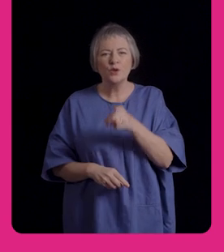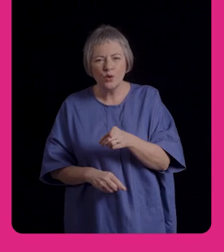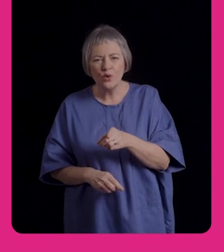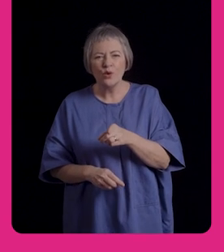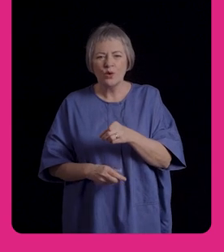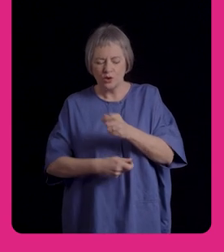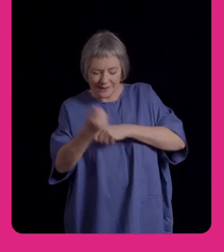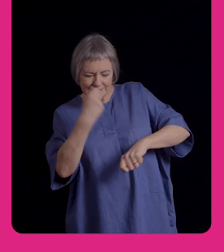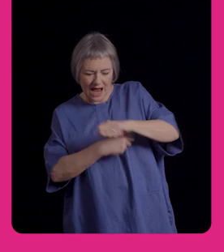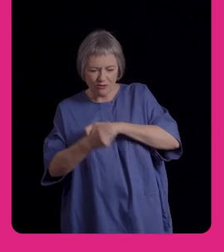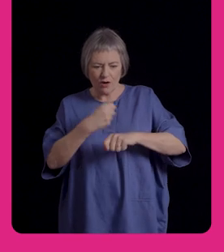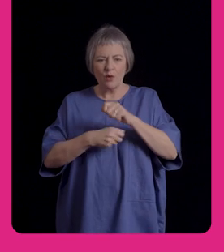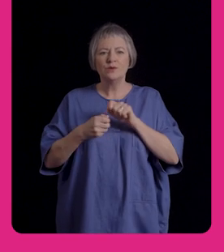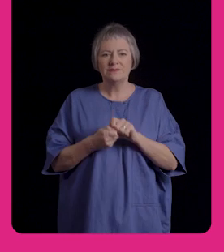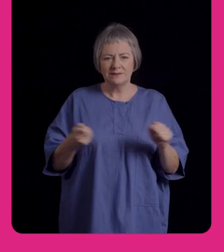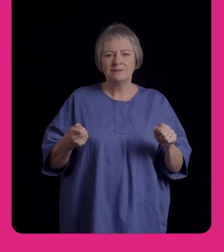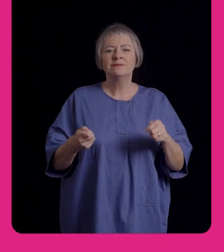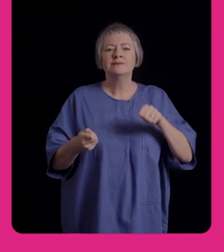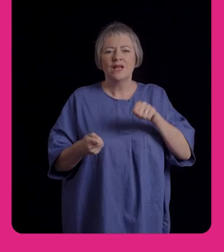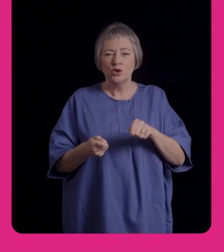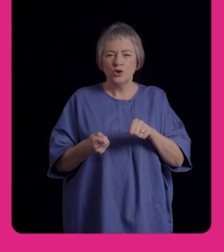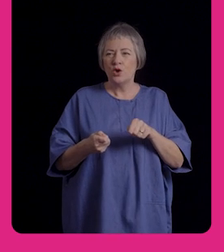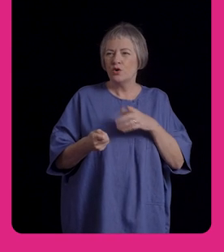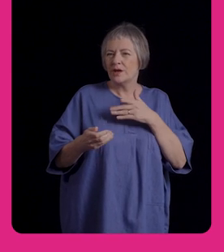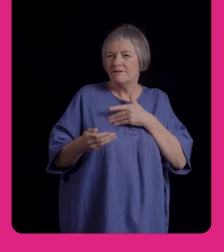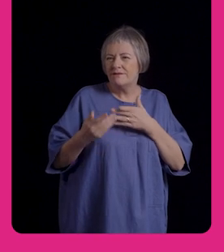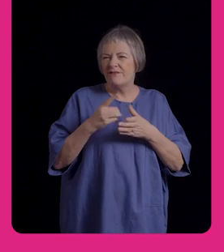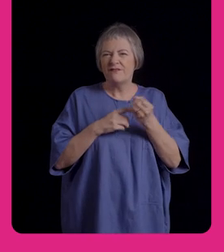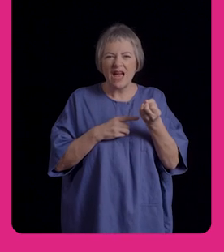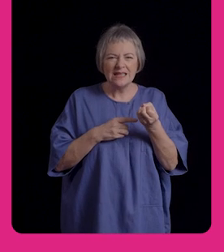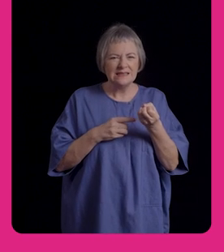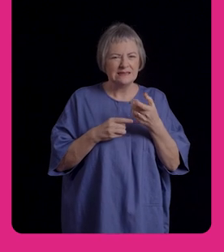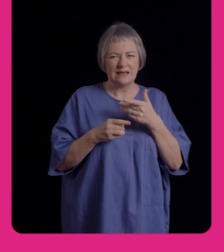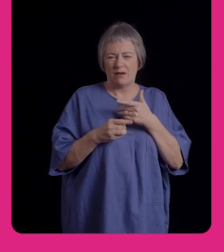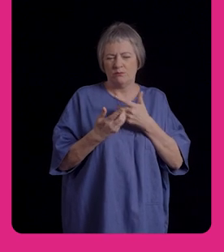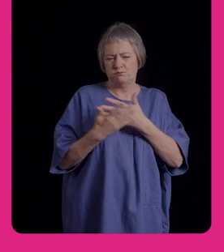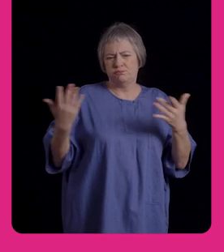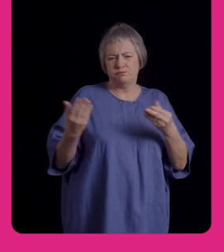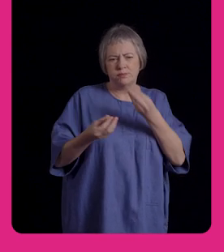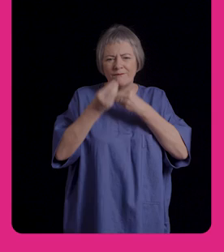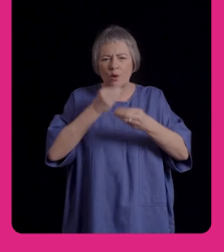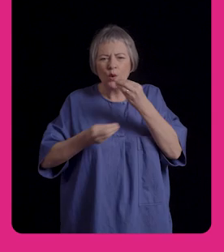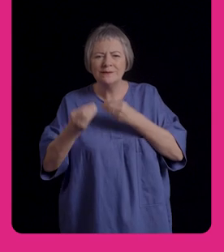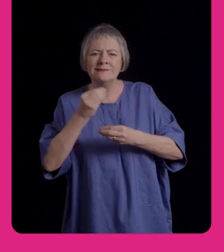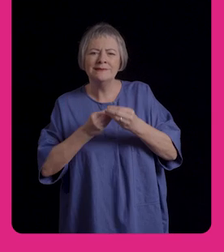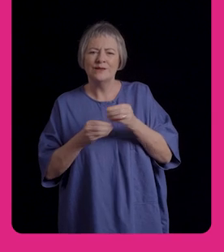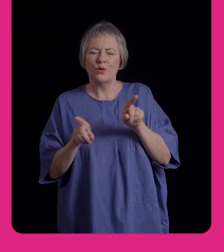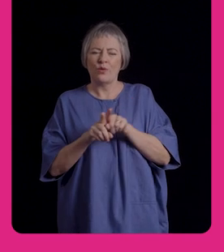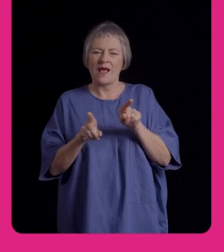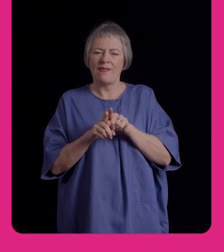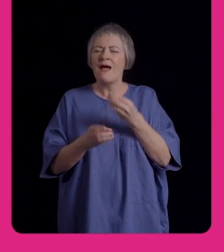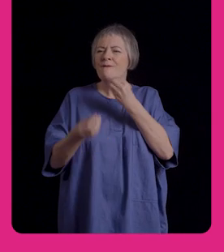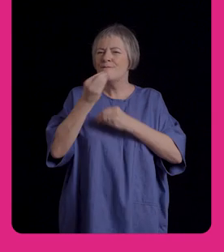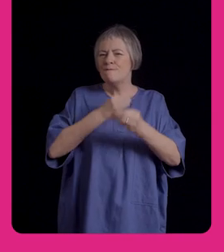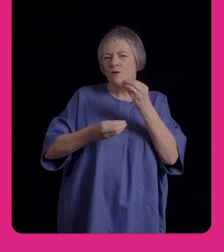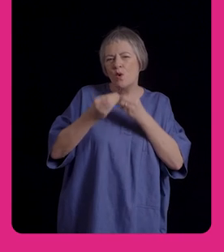you could probably like tie it around you. And you can find like ship's biscuit and like salt pork. And I think probably it's